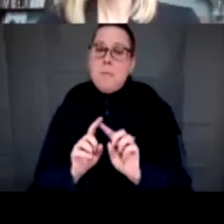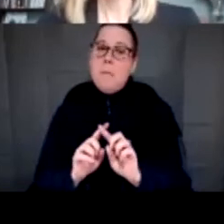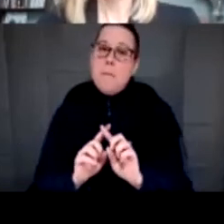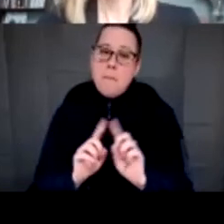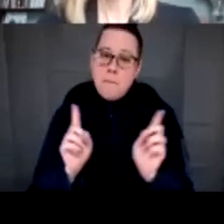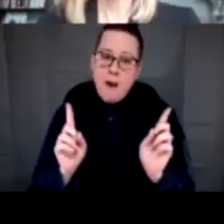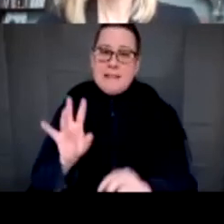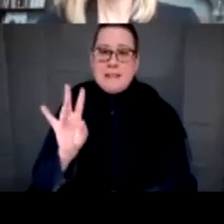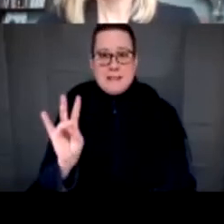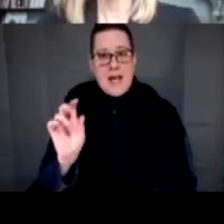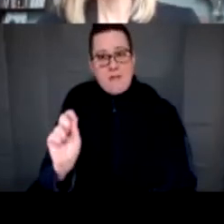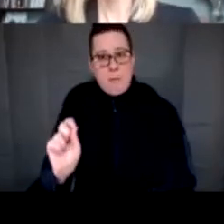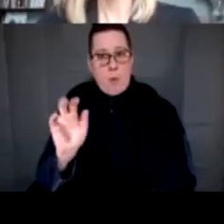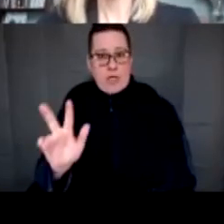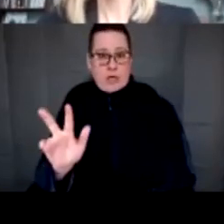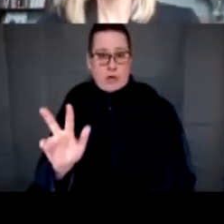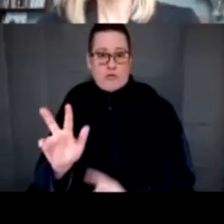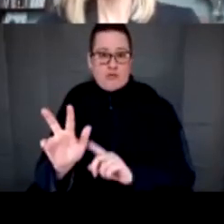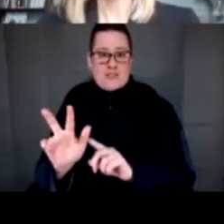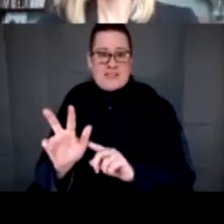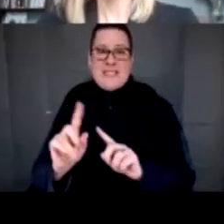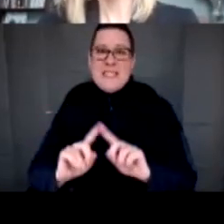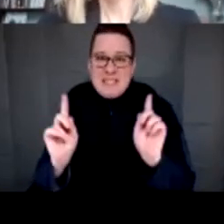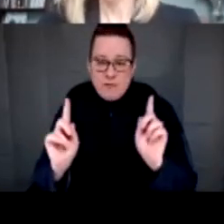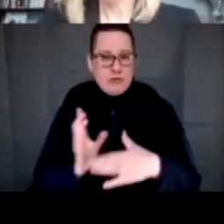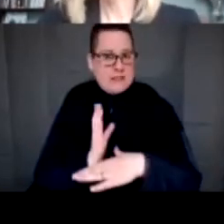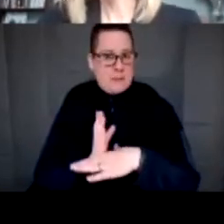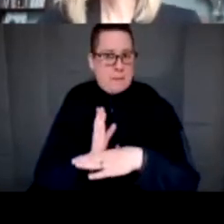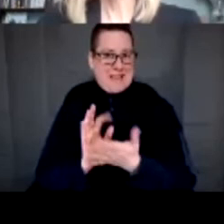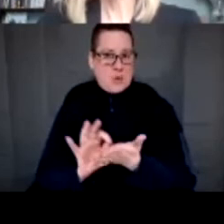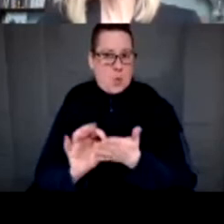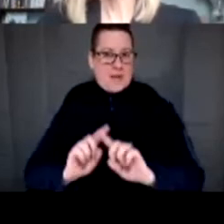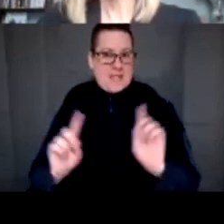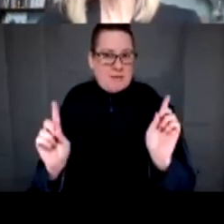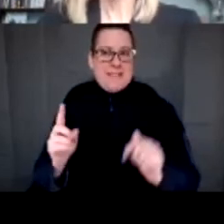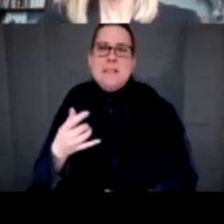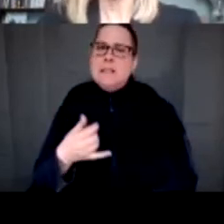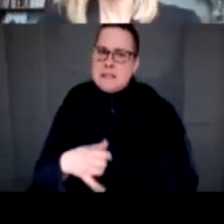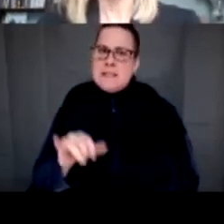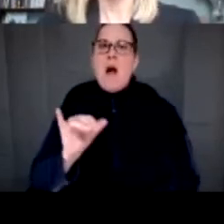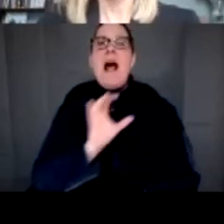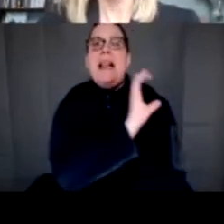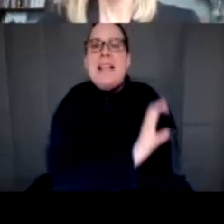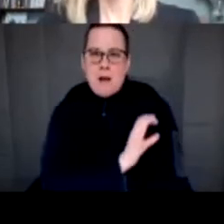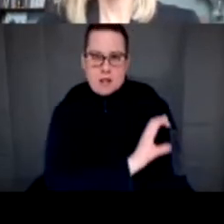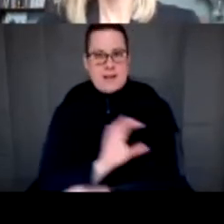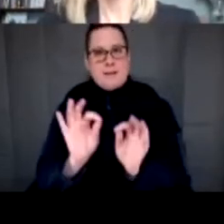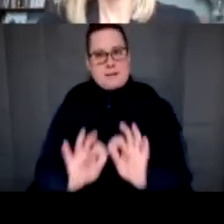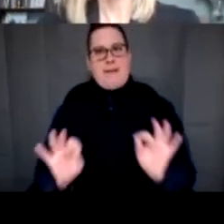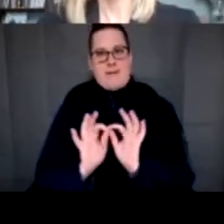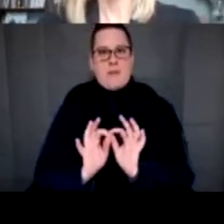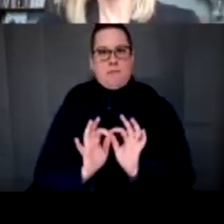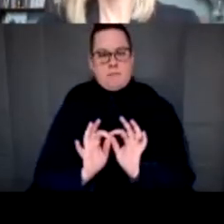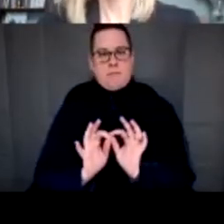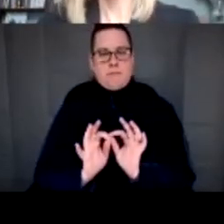this 7.3 difference in a mean score is still certainly clinically significant in terms of